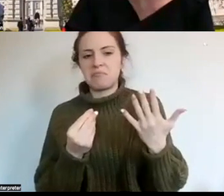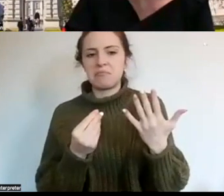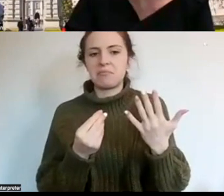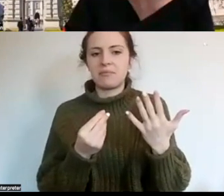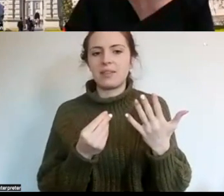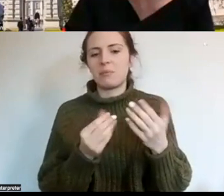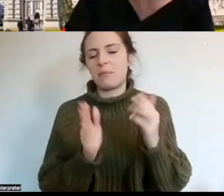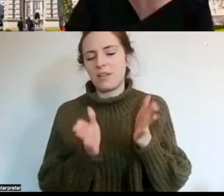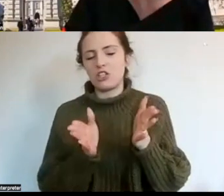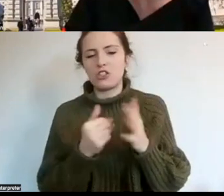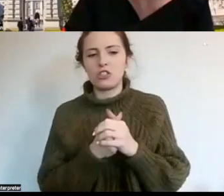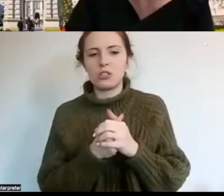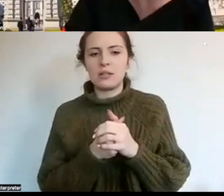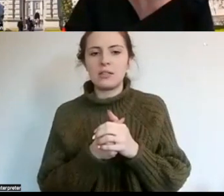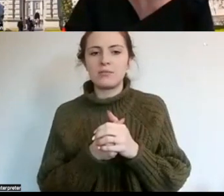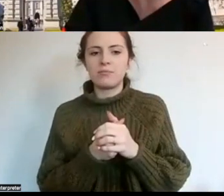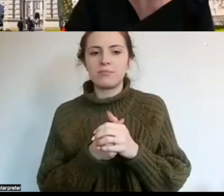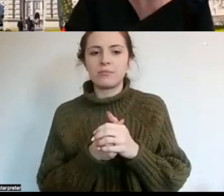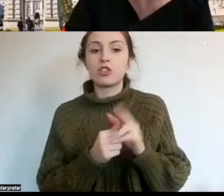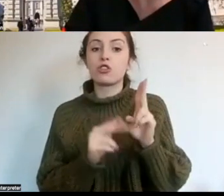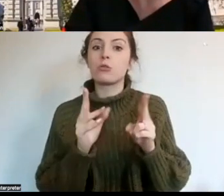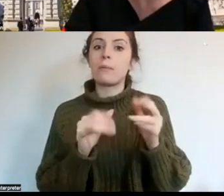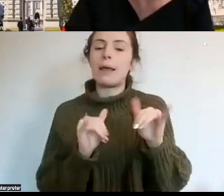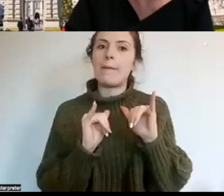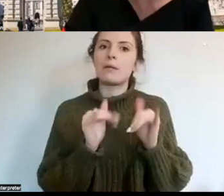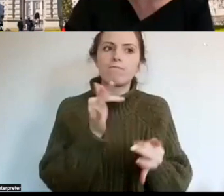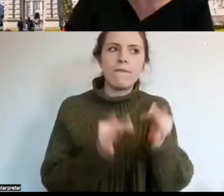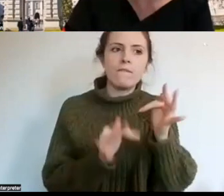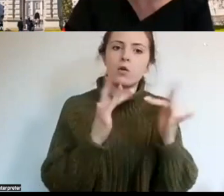when we finish. But you'll be able to find the study on our website